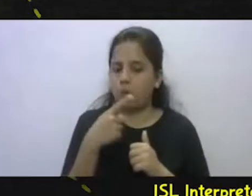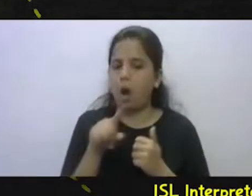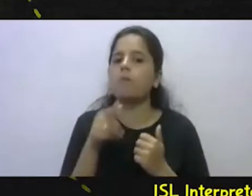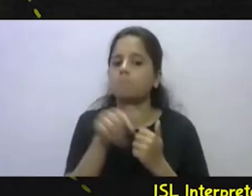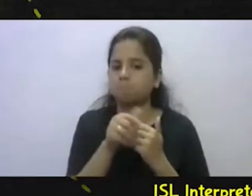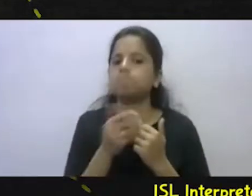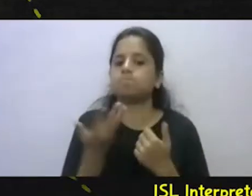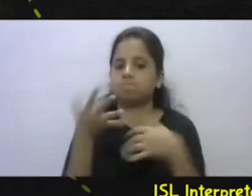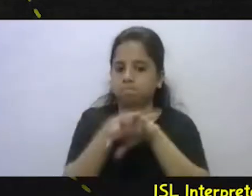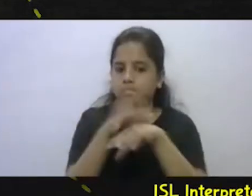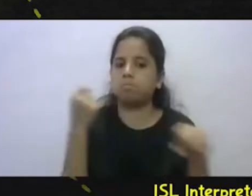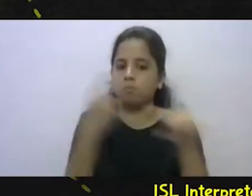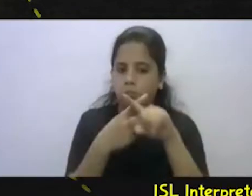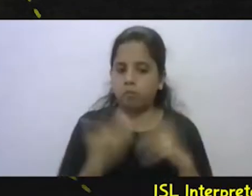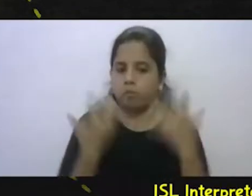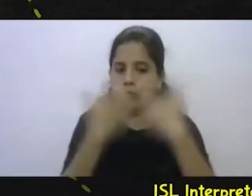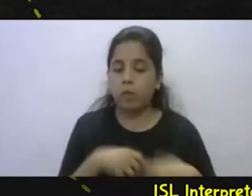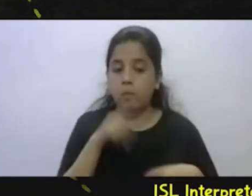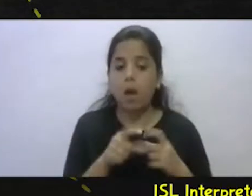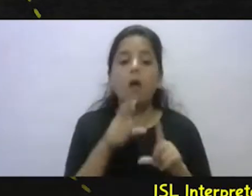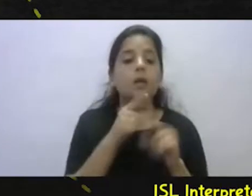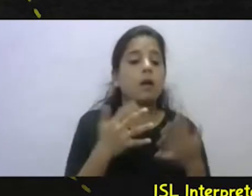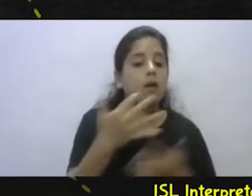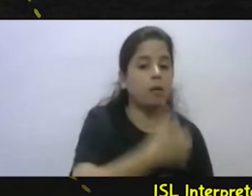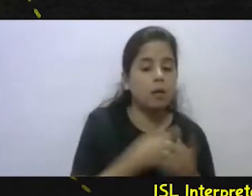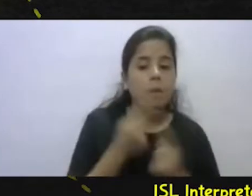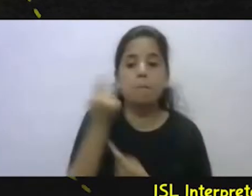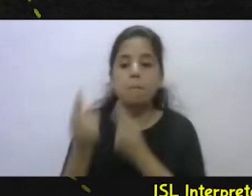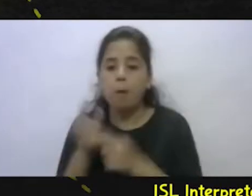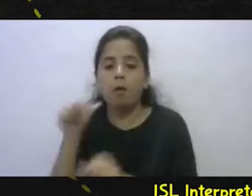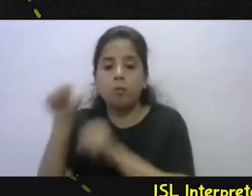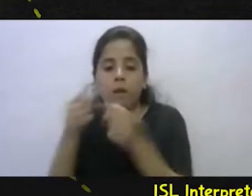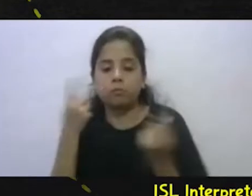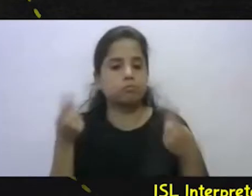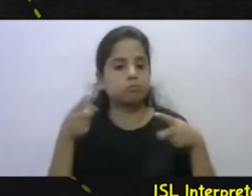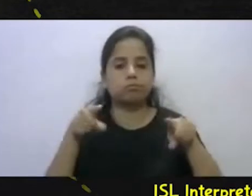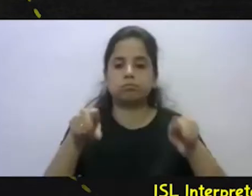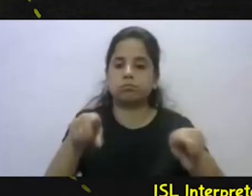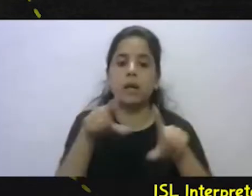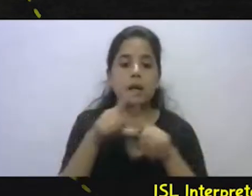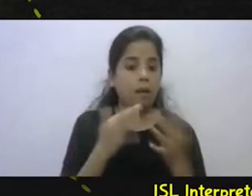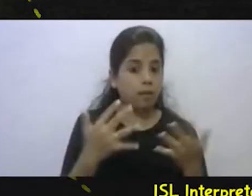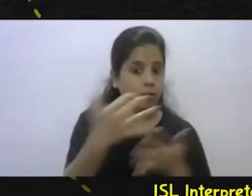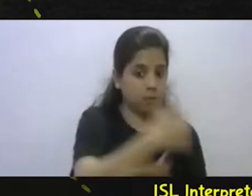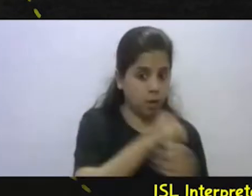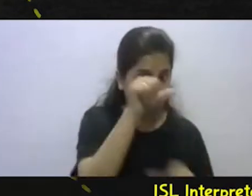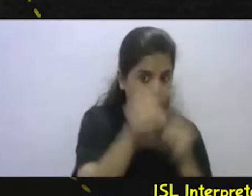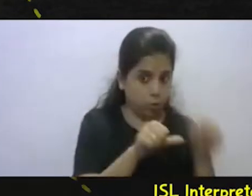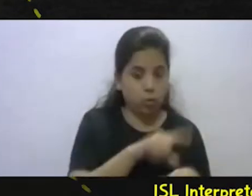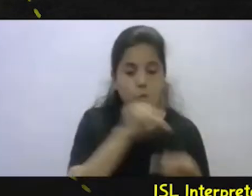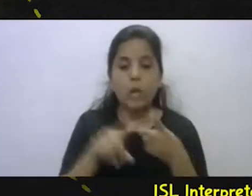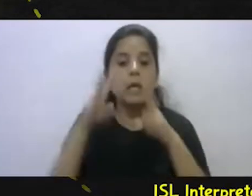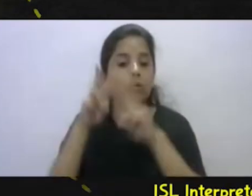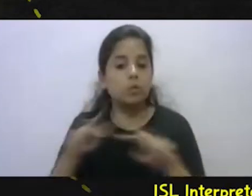political data collection process political. So I think for me, the data collection process and research